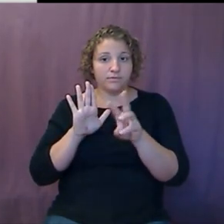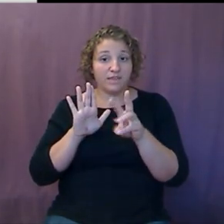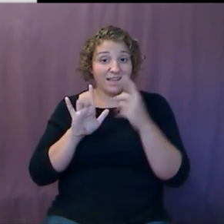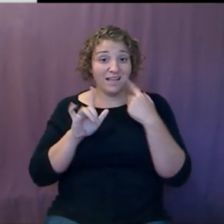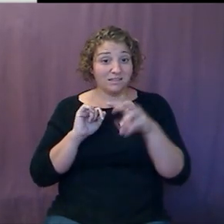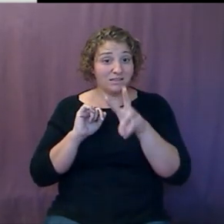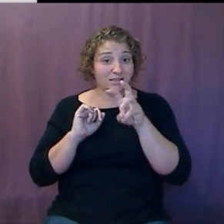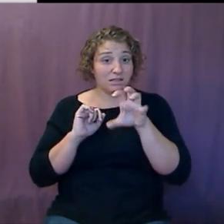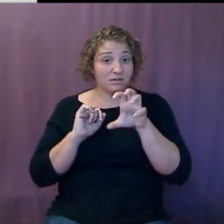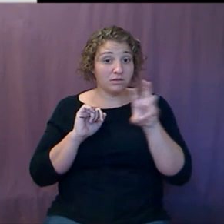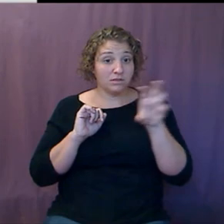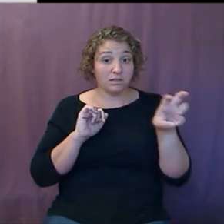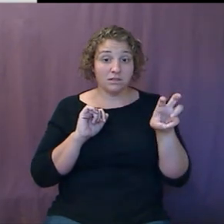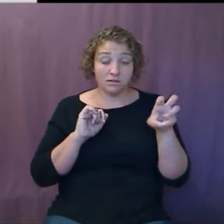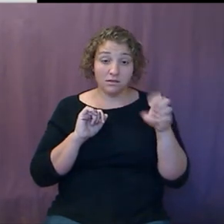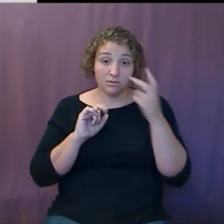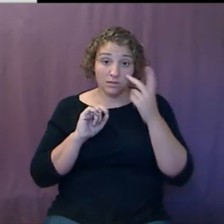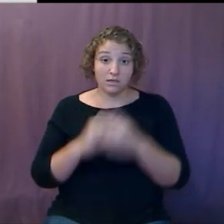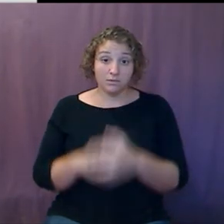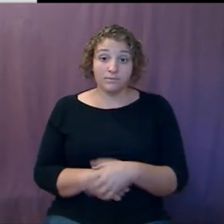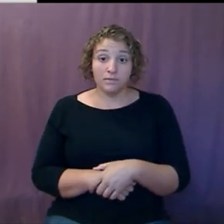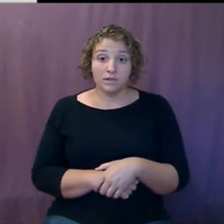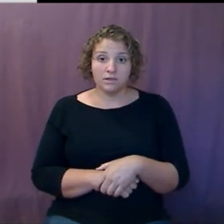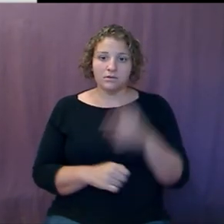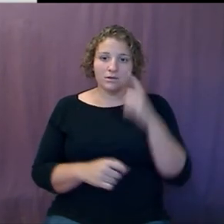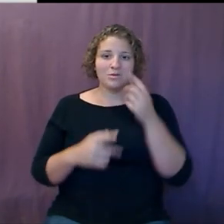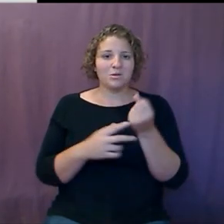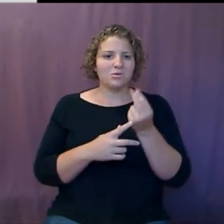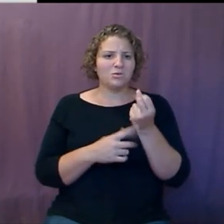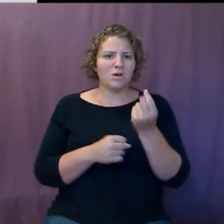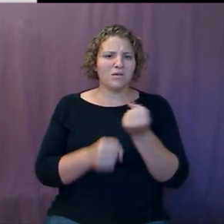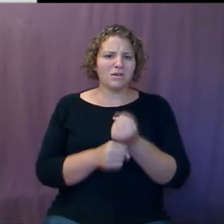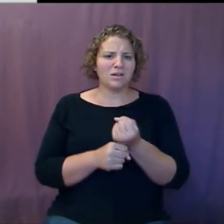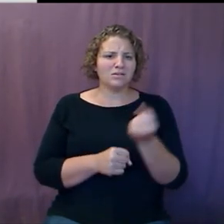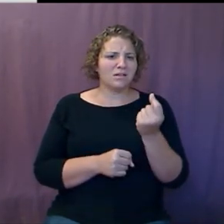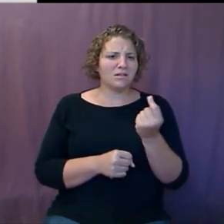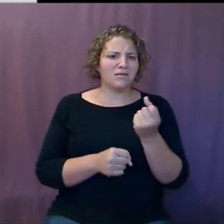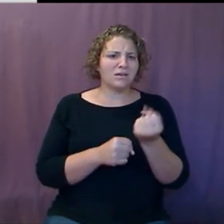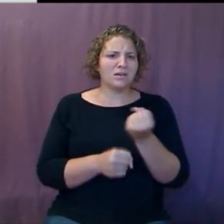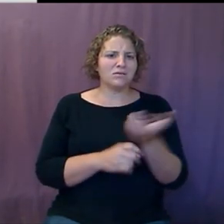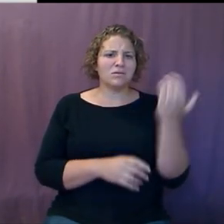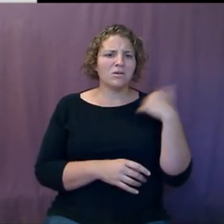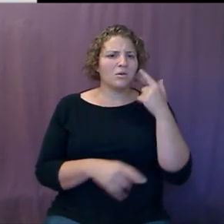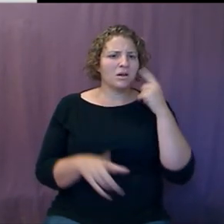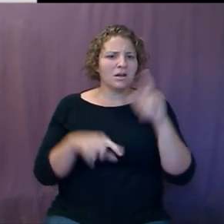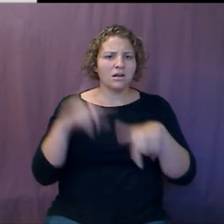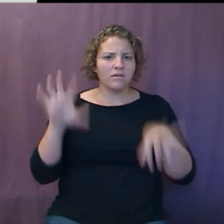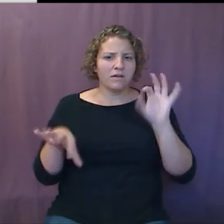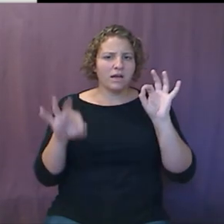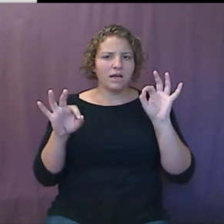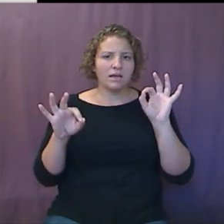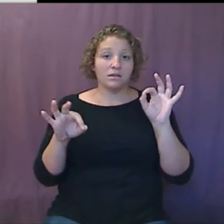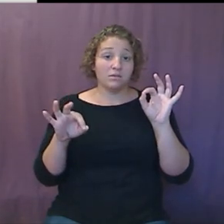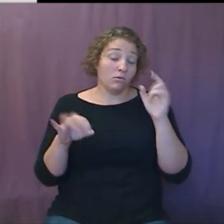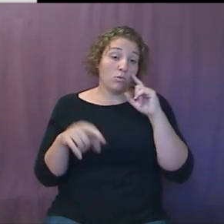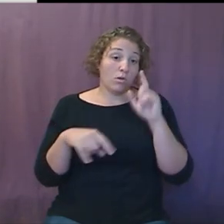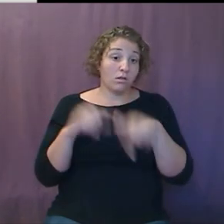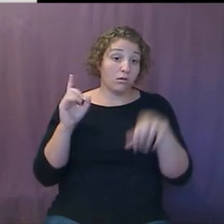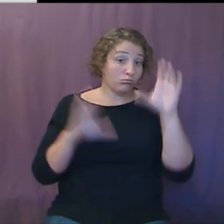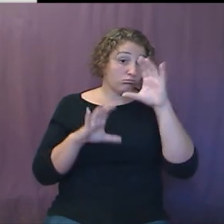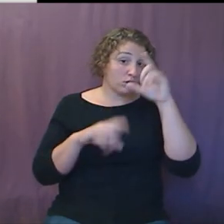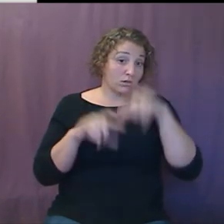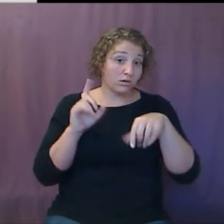it's surprisingly you know 12 11 years ago we went through this i didn't find this kind of stuff at least i can't say i was able to find